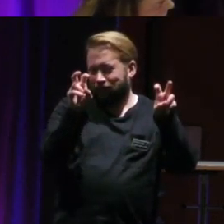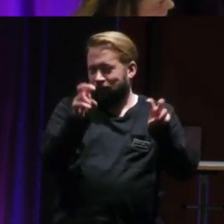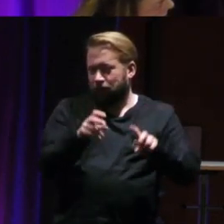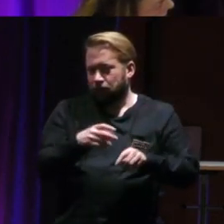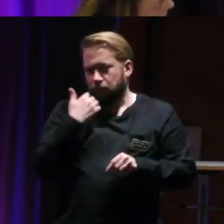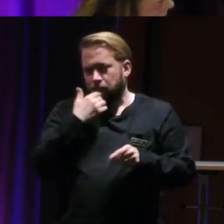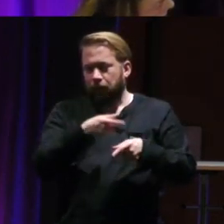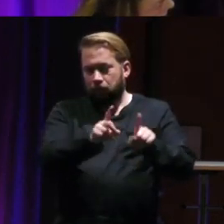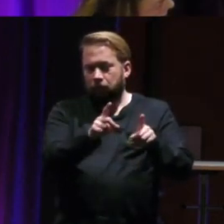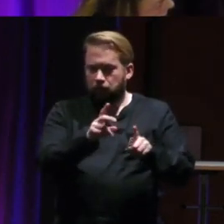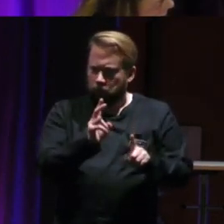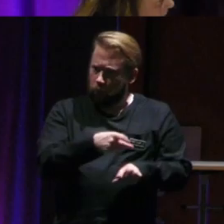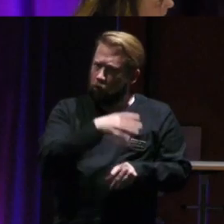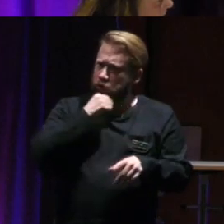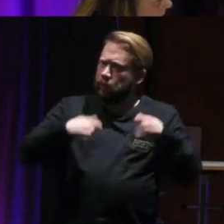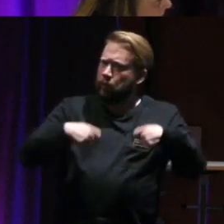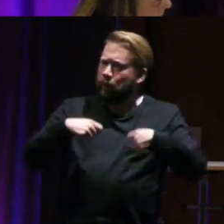well,